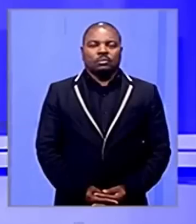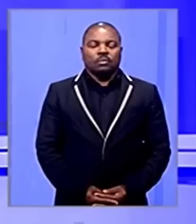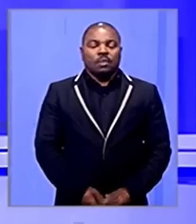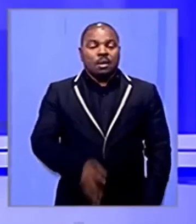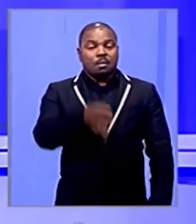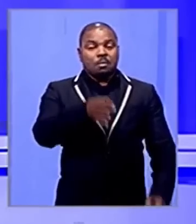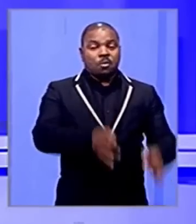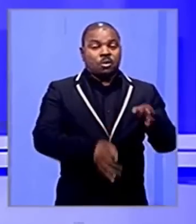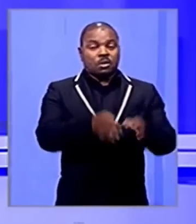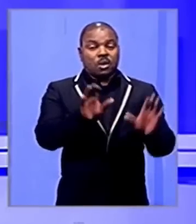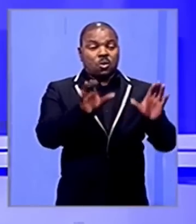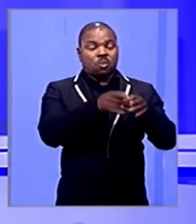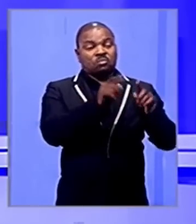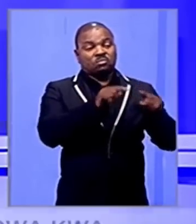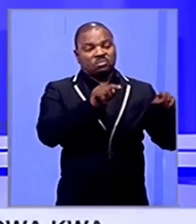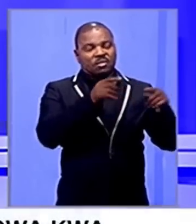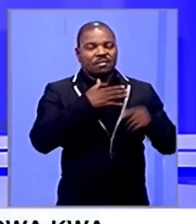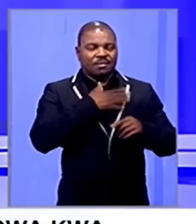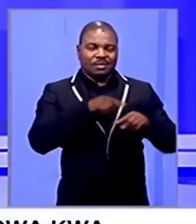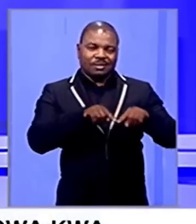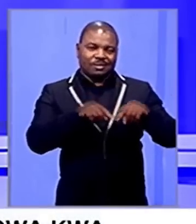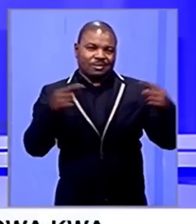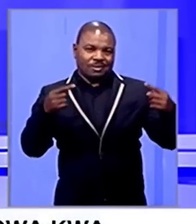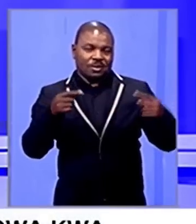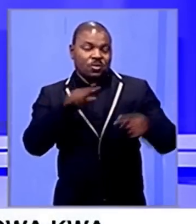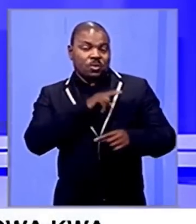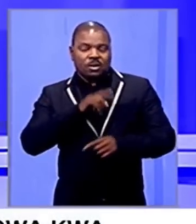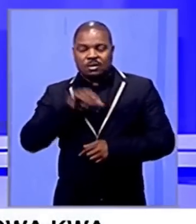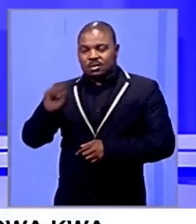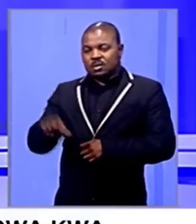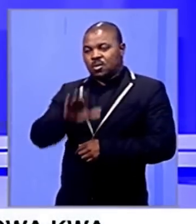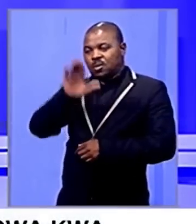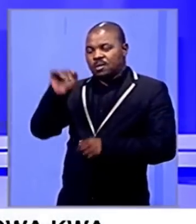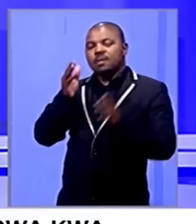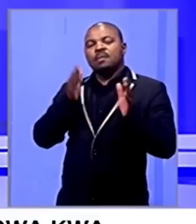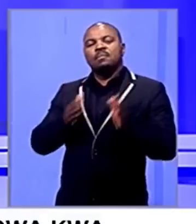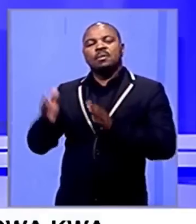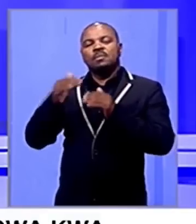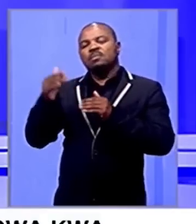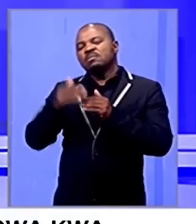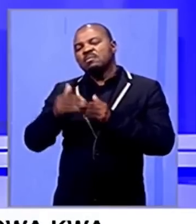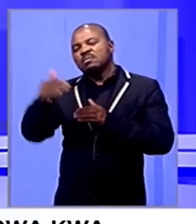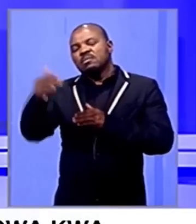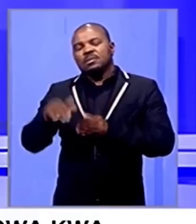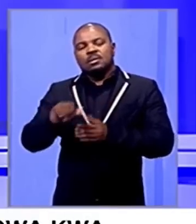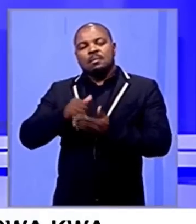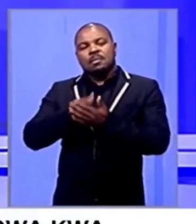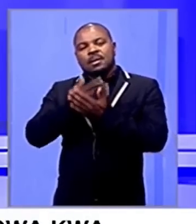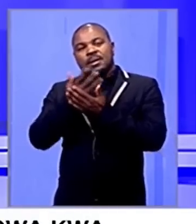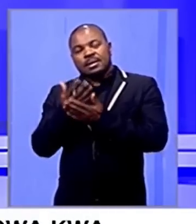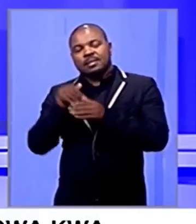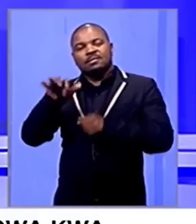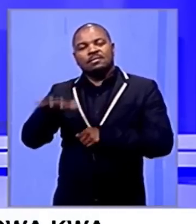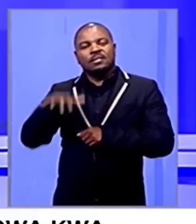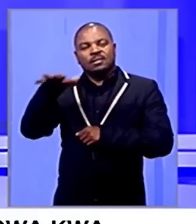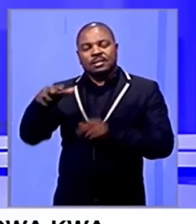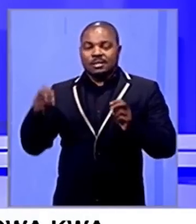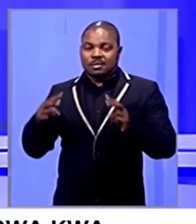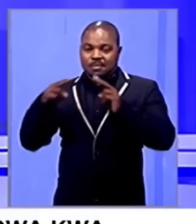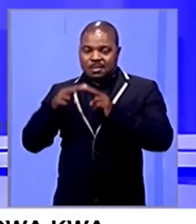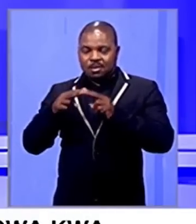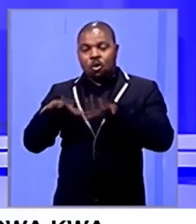Makoko a dipolotiki a ntse le maikutlo a farologaneng jaaka Afrika Borwa a ipaakanyetsa go tshwara kokwano ya bolesome le botlhano ya